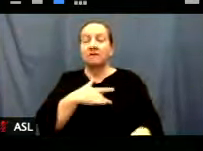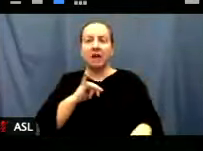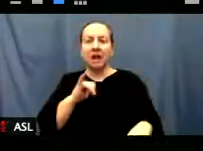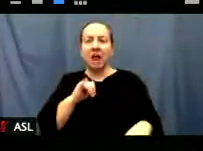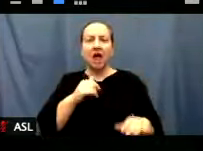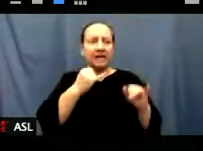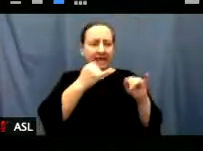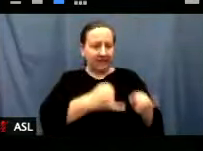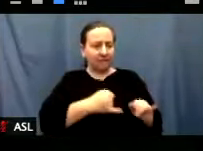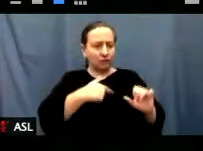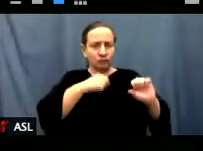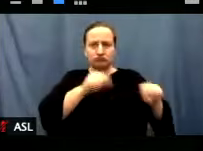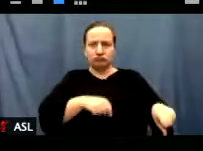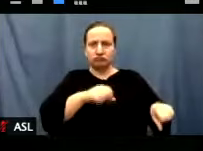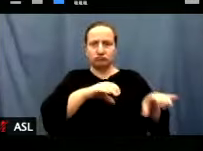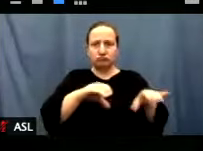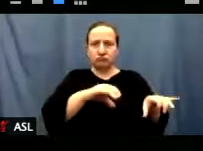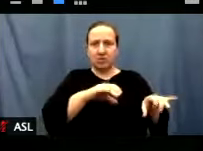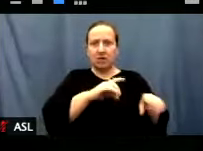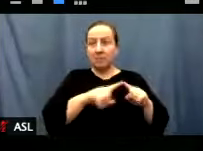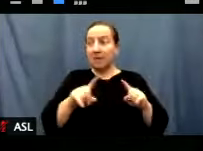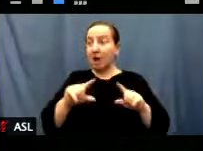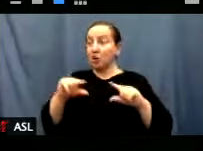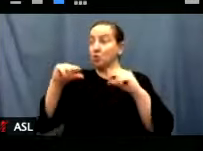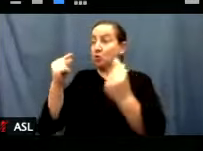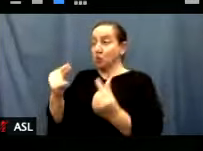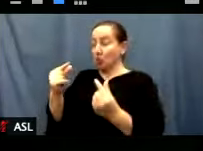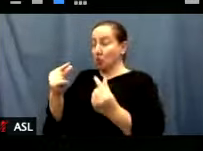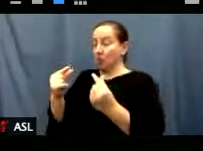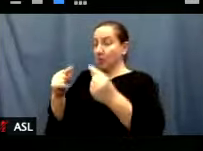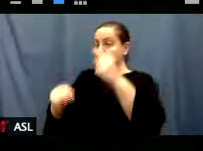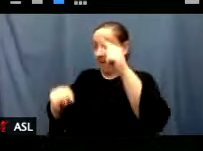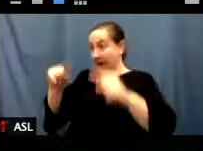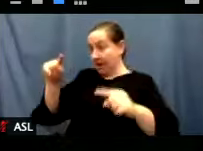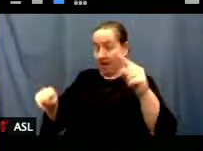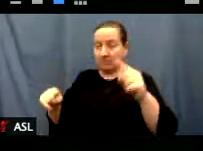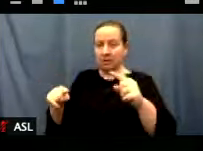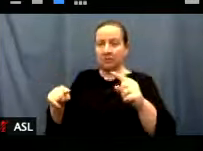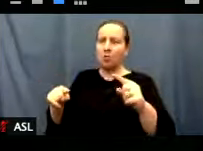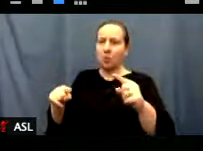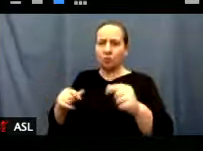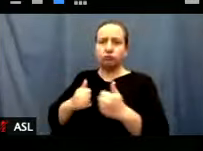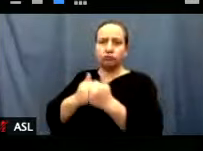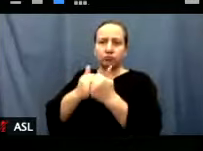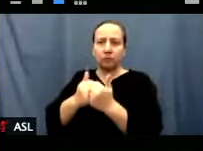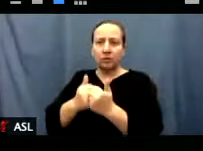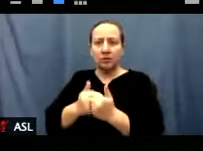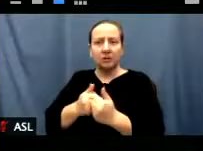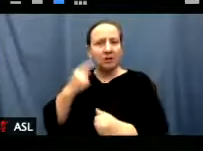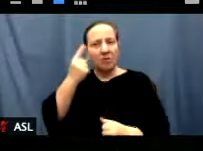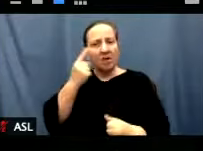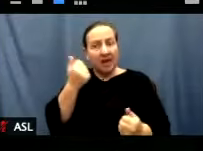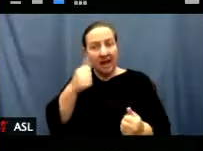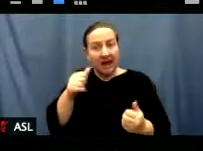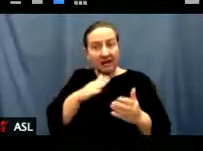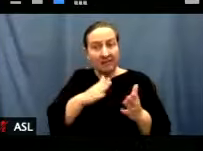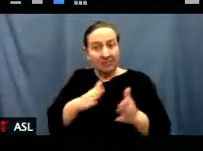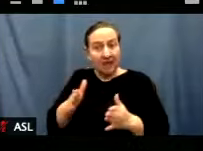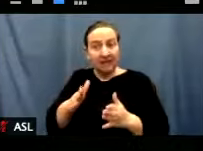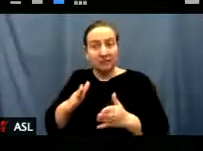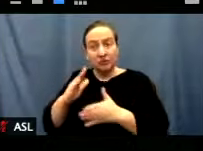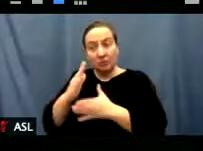the individual. But when we enter into group dynamics, that becomes much more difficult. I'm wondering if there's any plans to partner with the